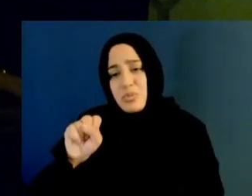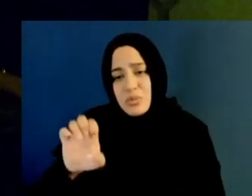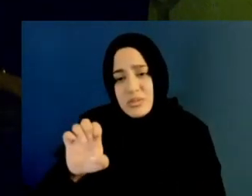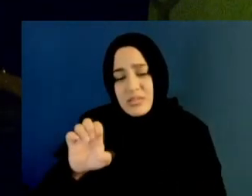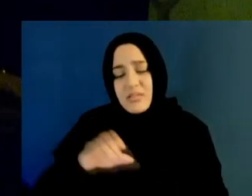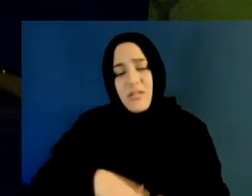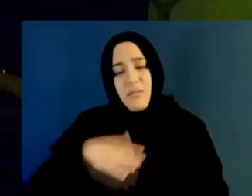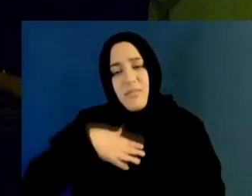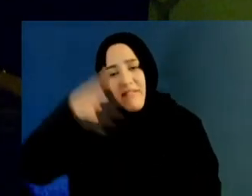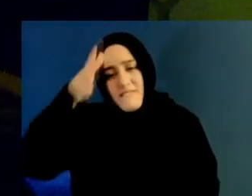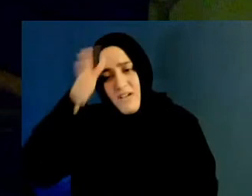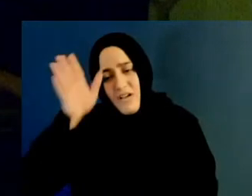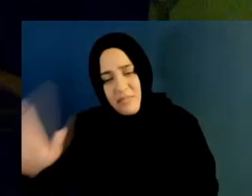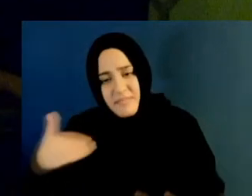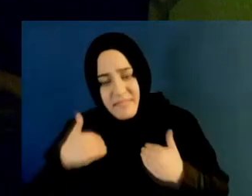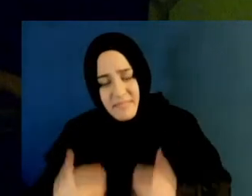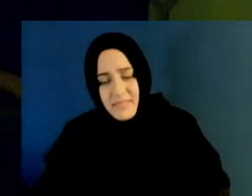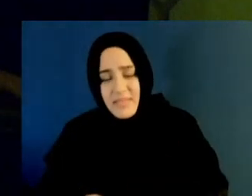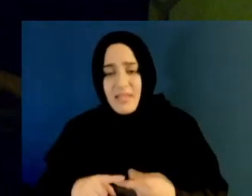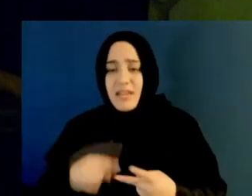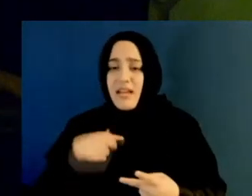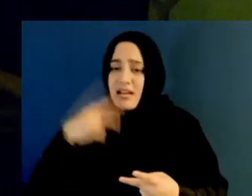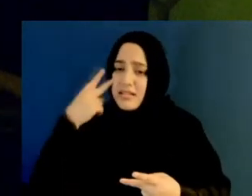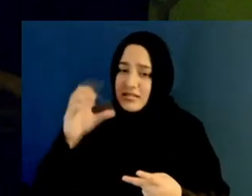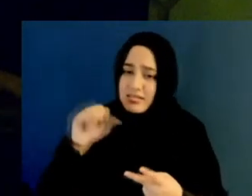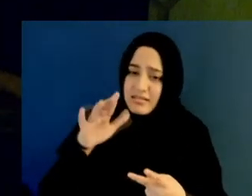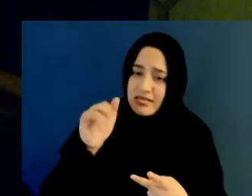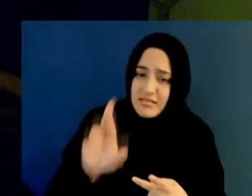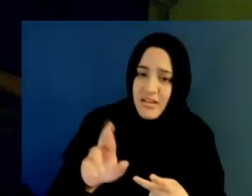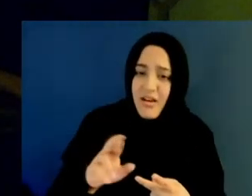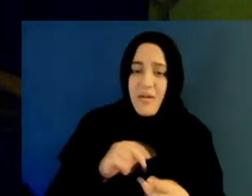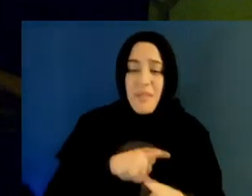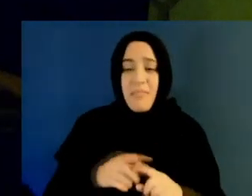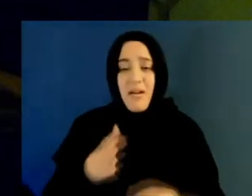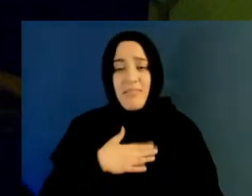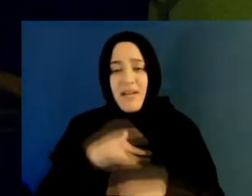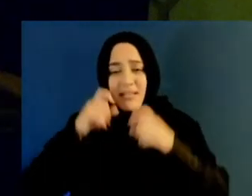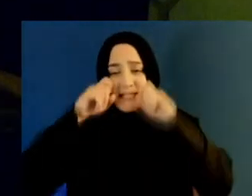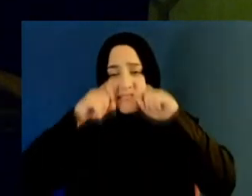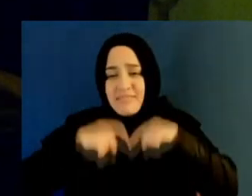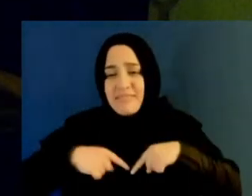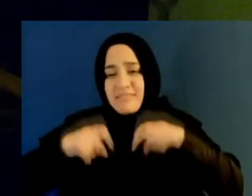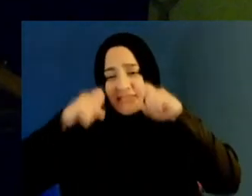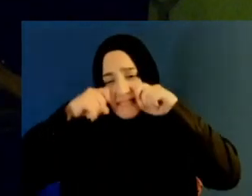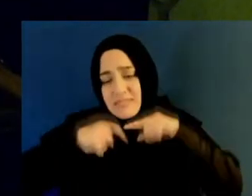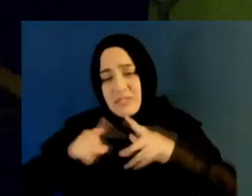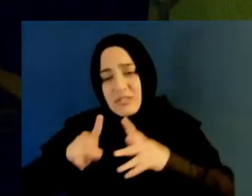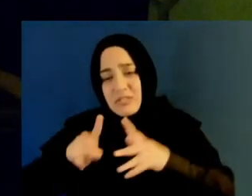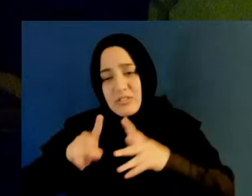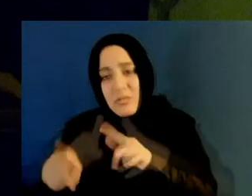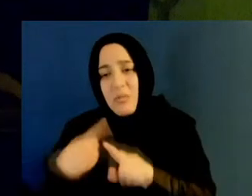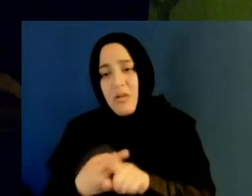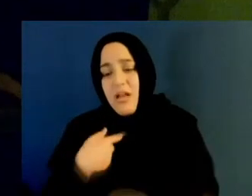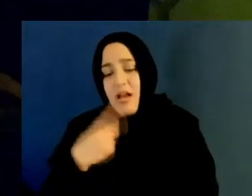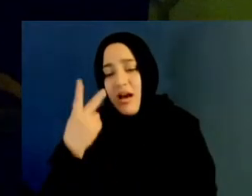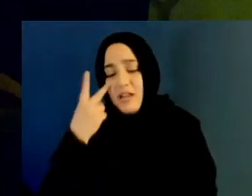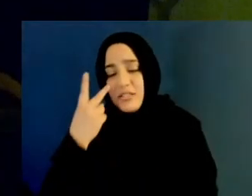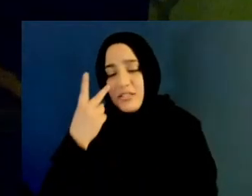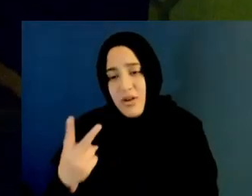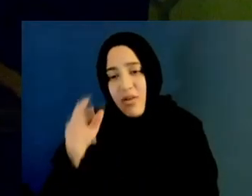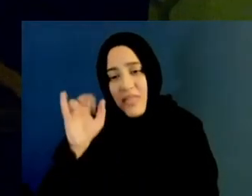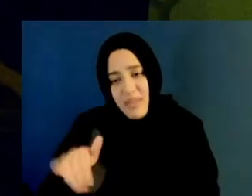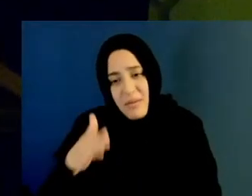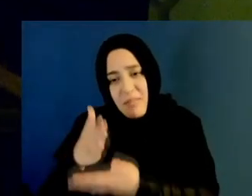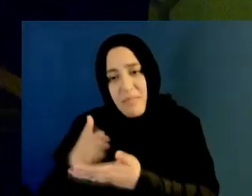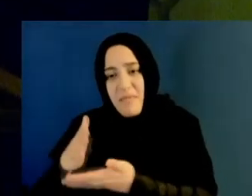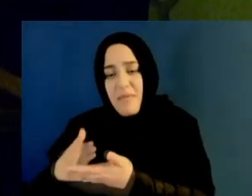my father, but my tears began to roll down my cheeks when I saw that parts of my